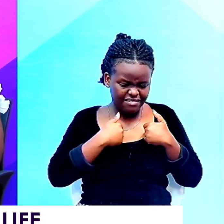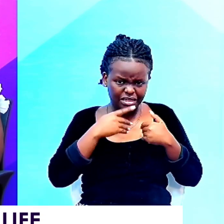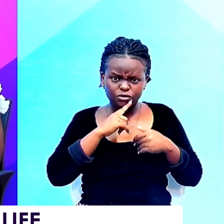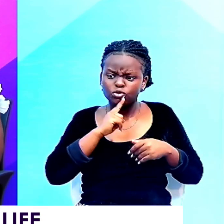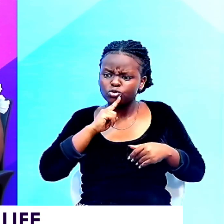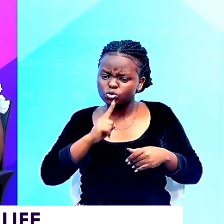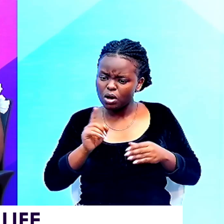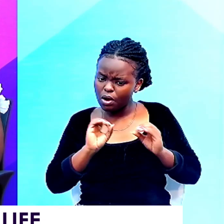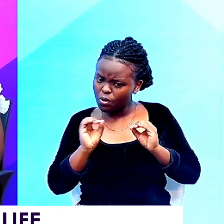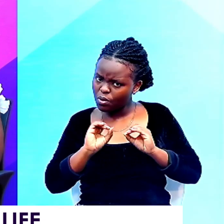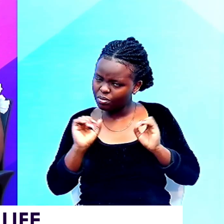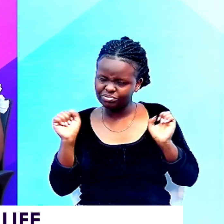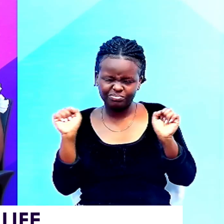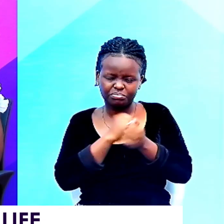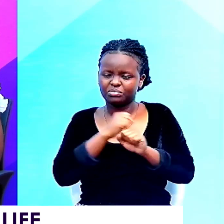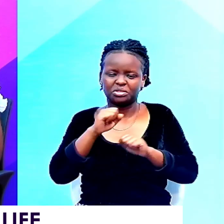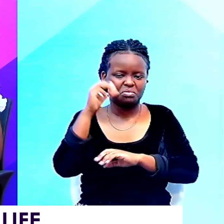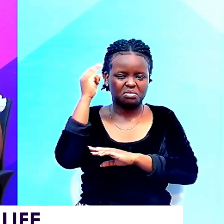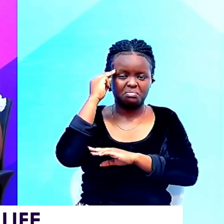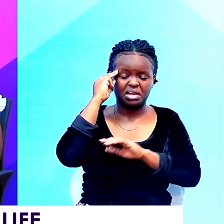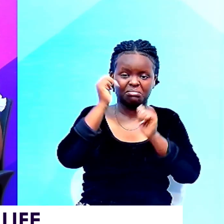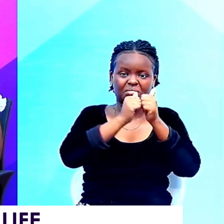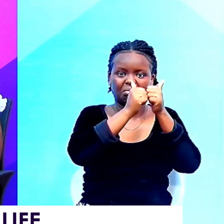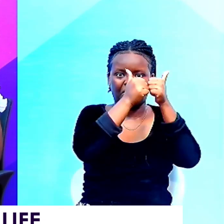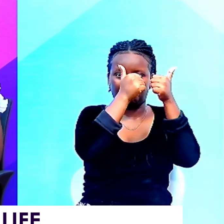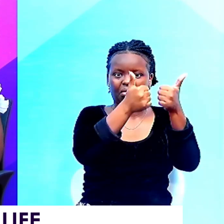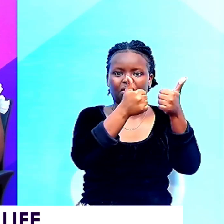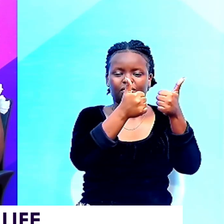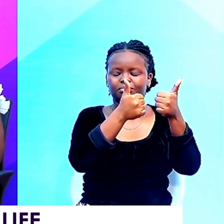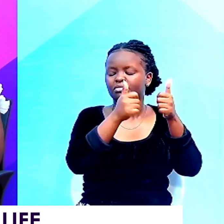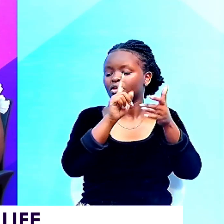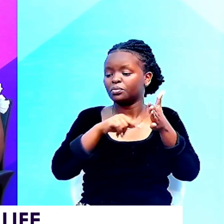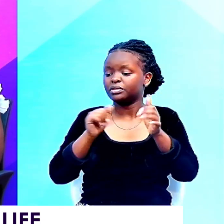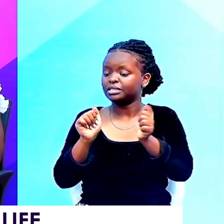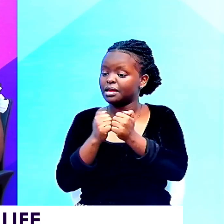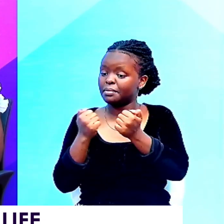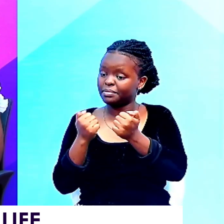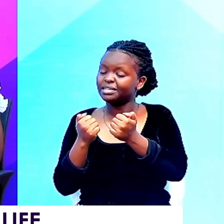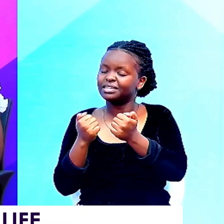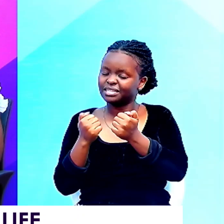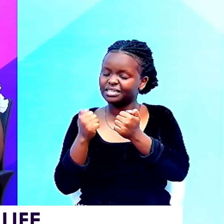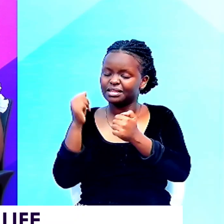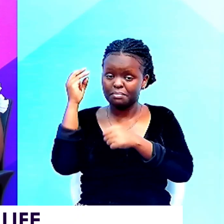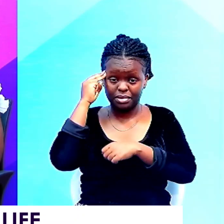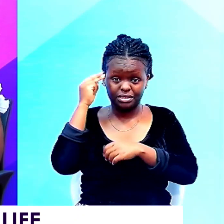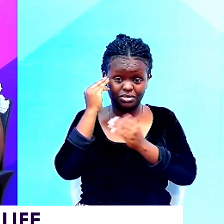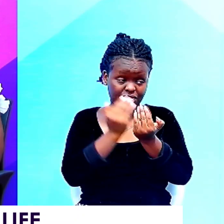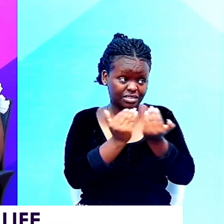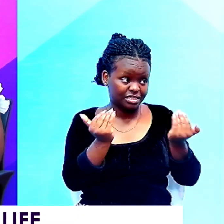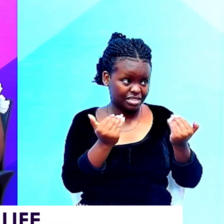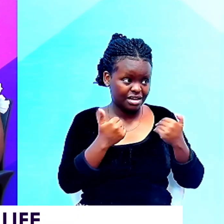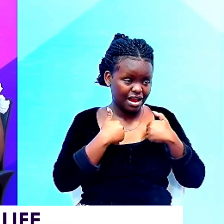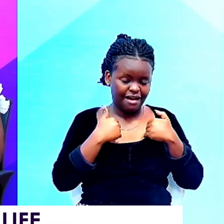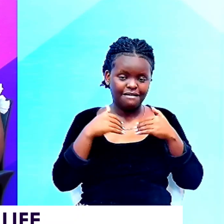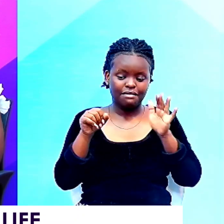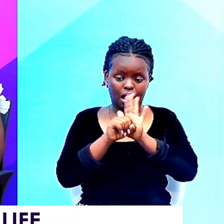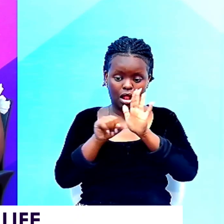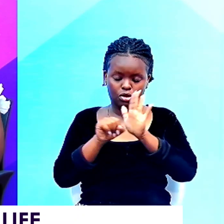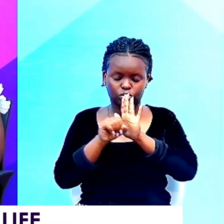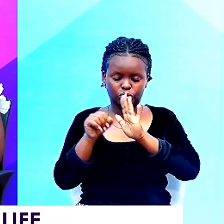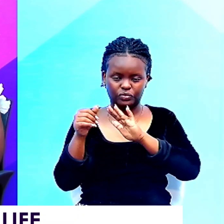in your mind. So you've asked about what is happening in the minds of our children. I will answer you, there's a lot of